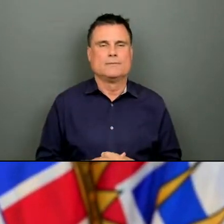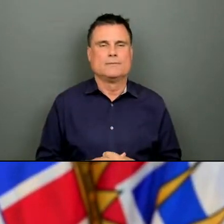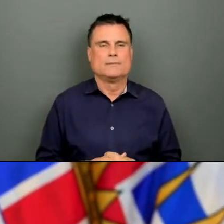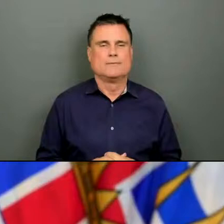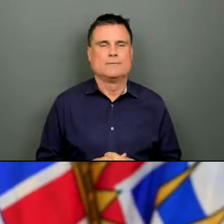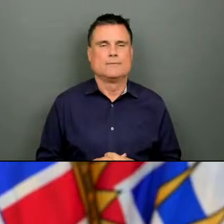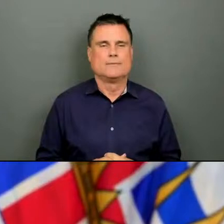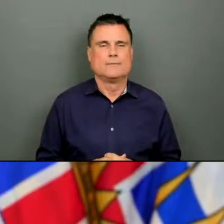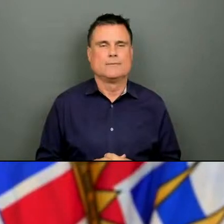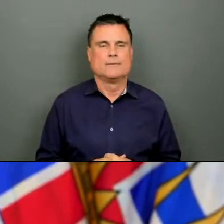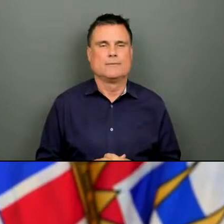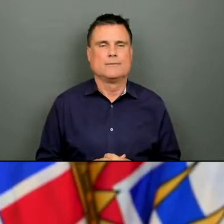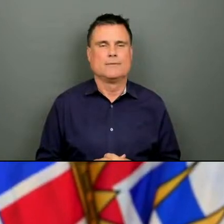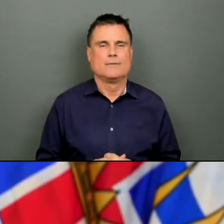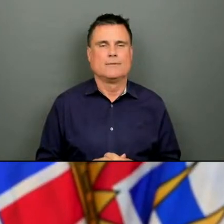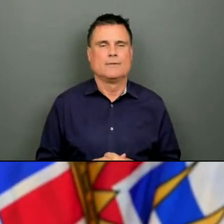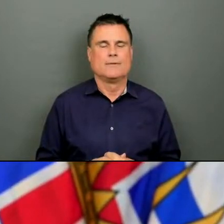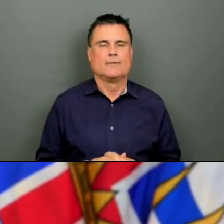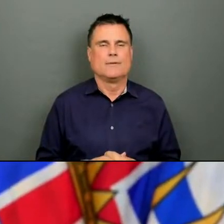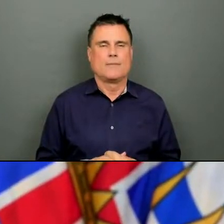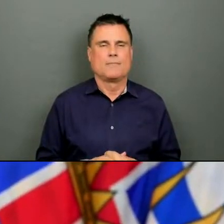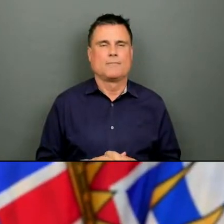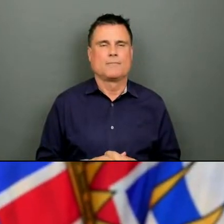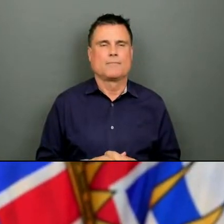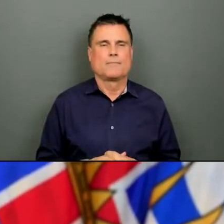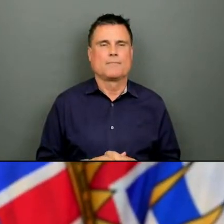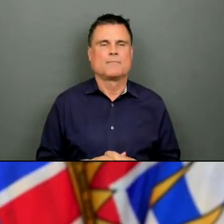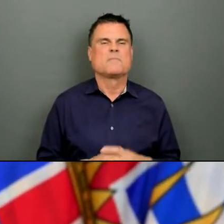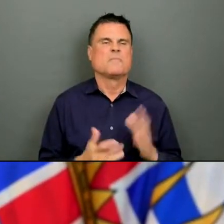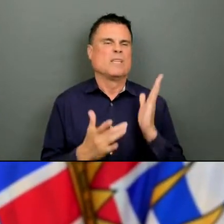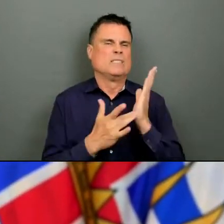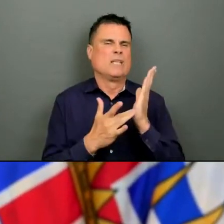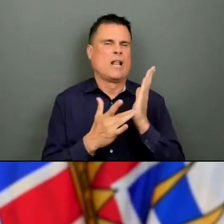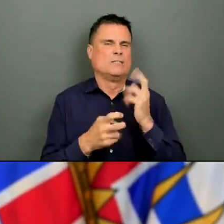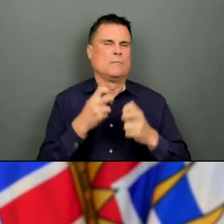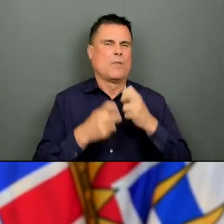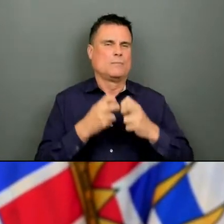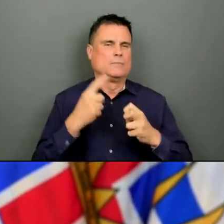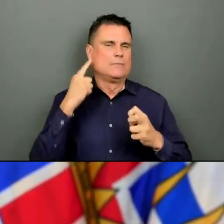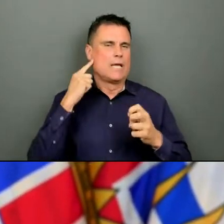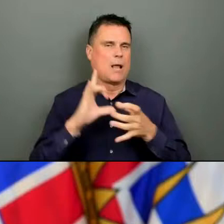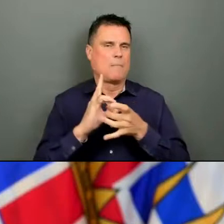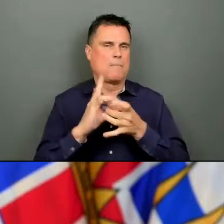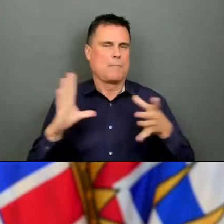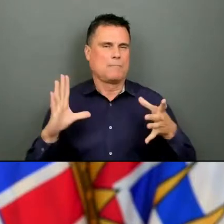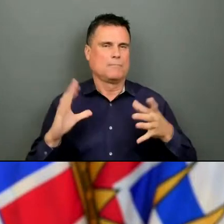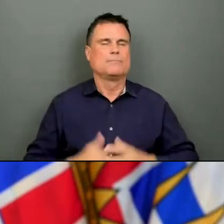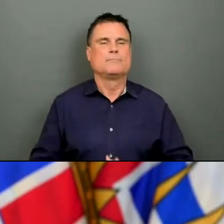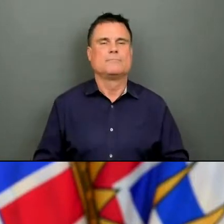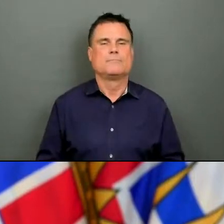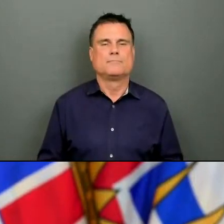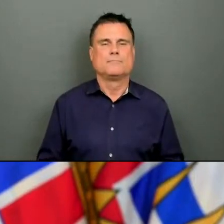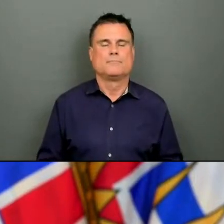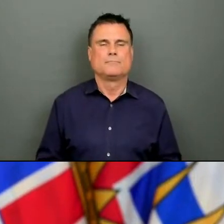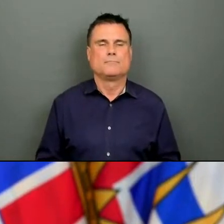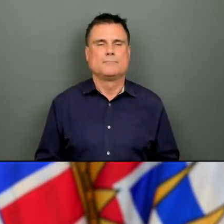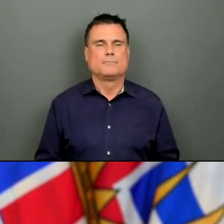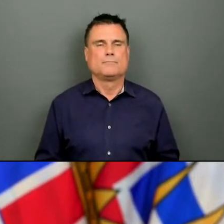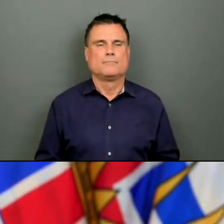74.9, not quite 75% of all adults 18 and older in British Columbia have been immunized against COVID-19.